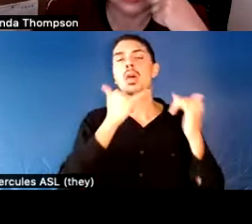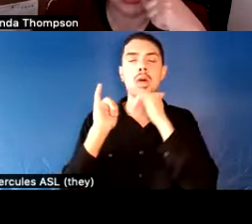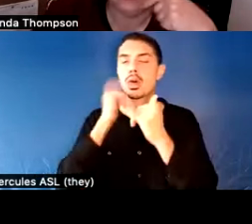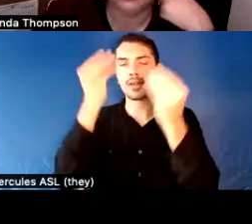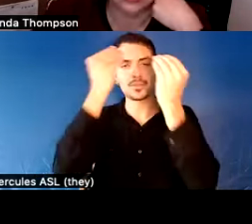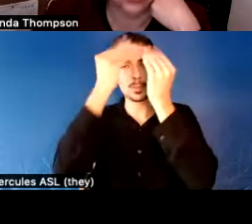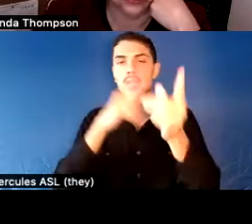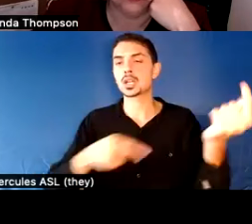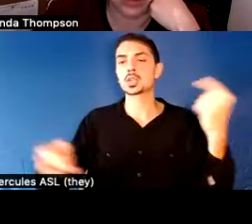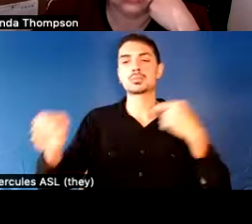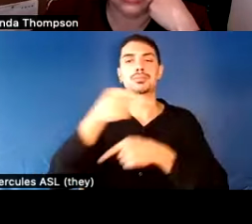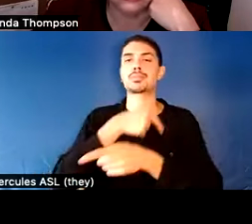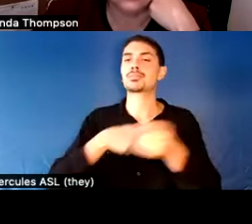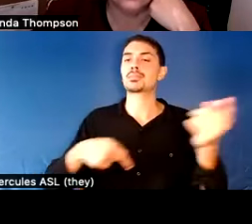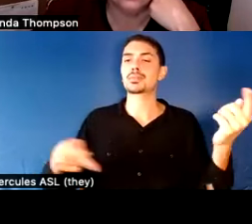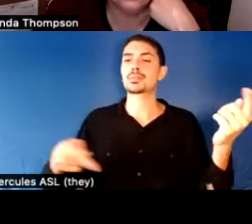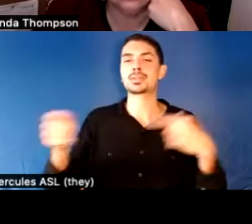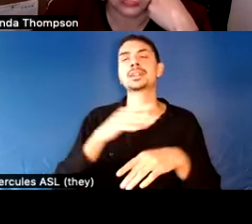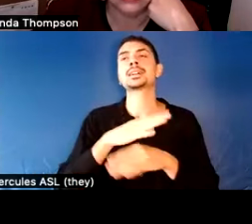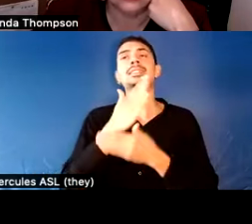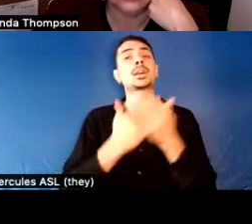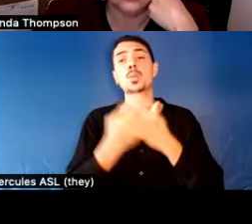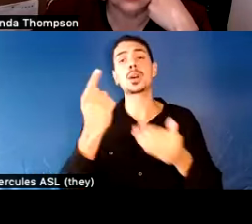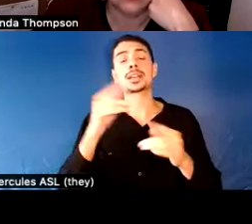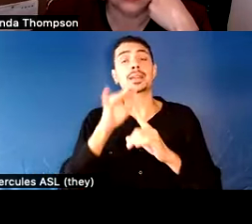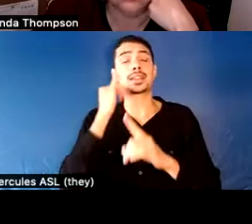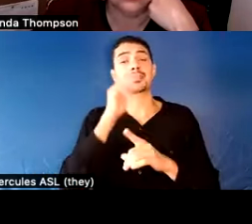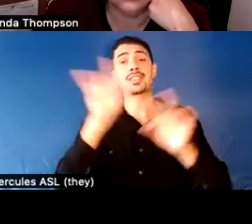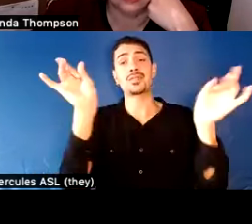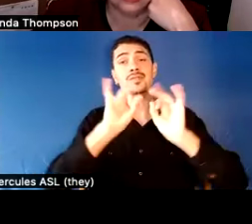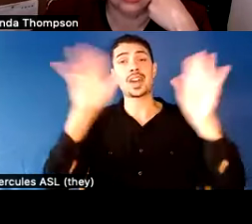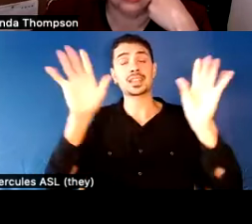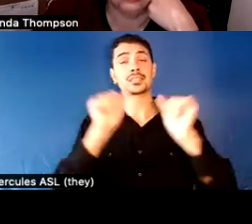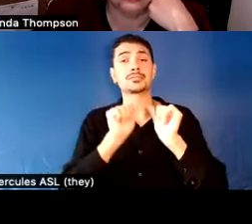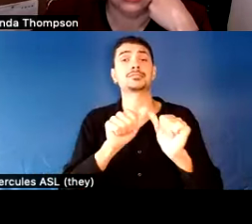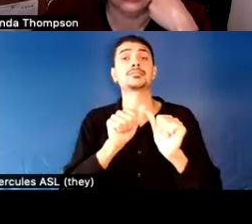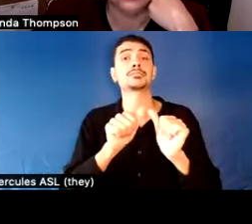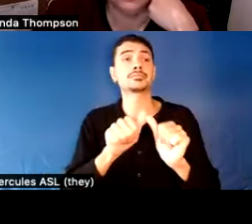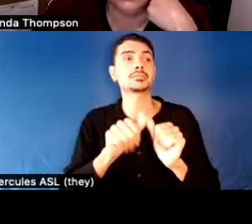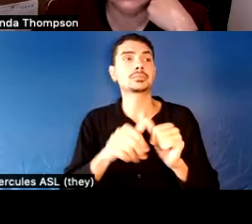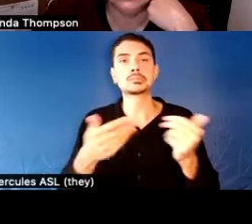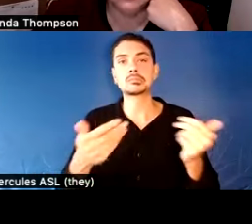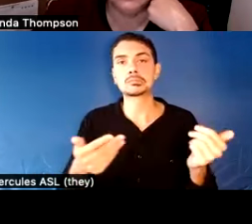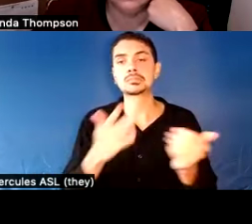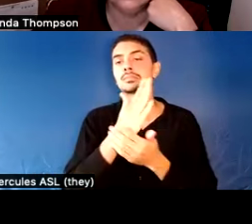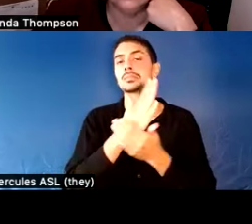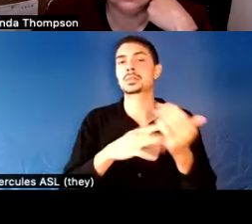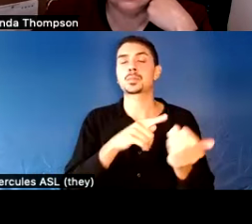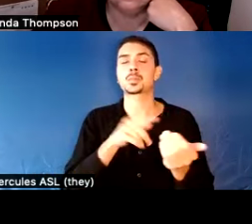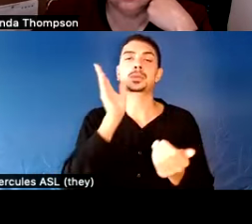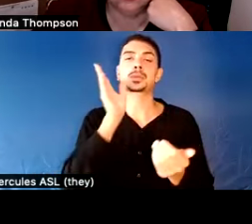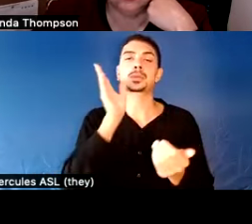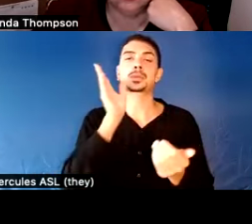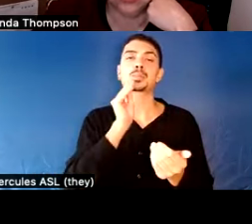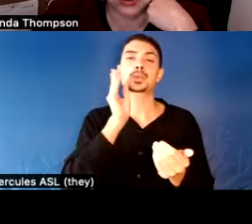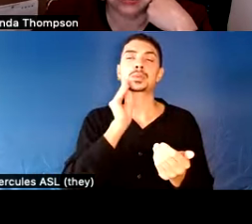that are happening, including violence, that some of those are experiences because